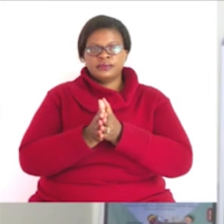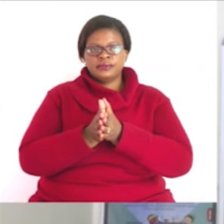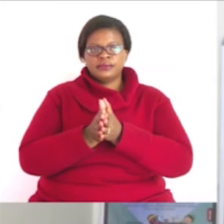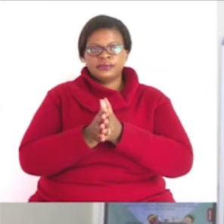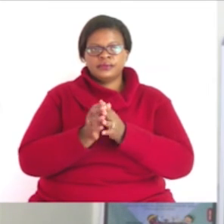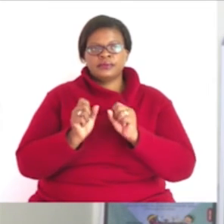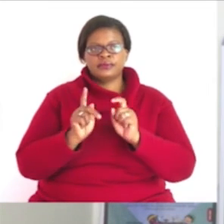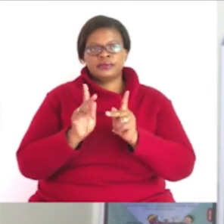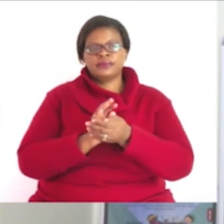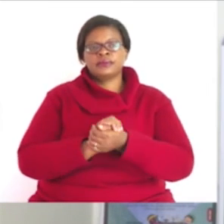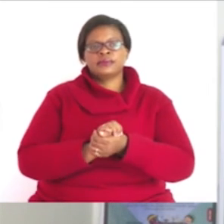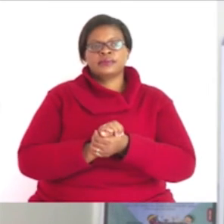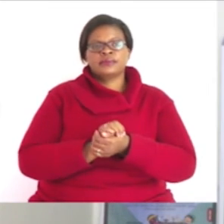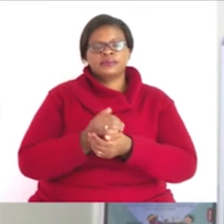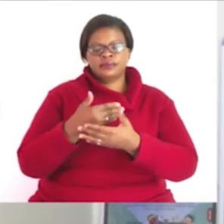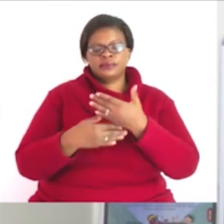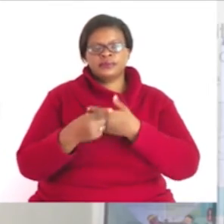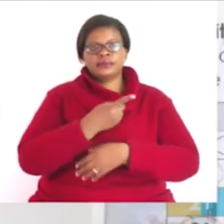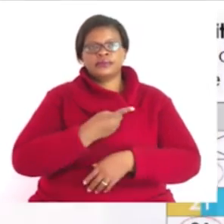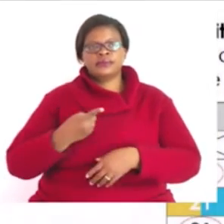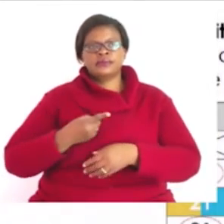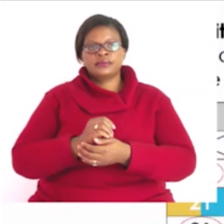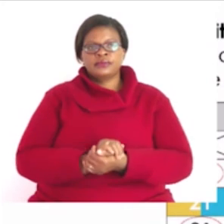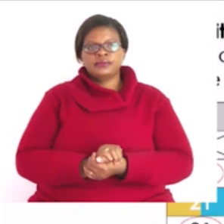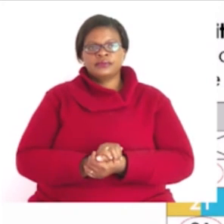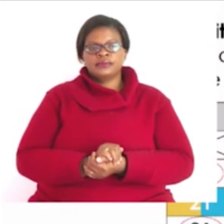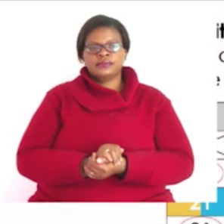All right, let's go to page 11.